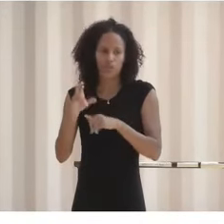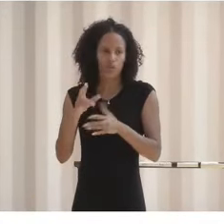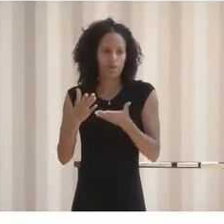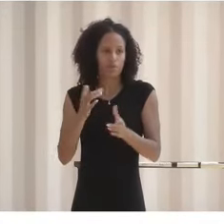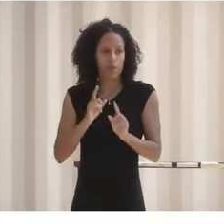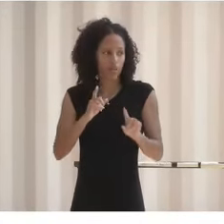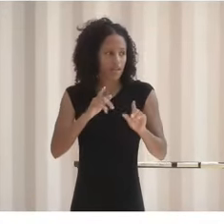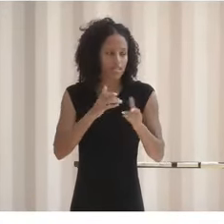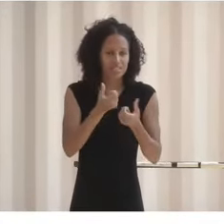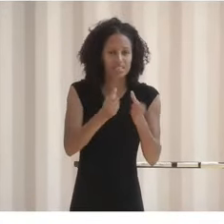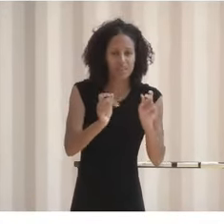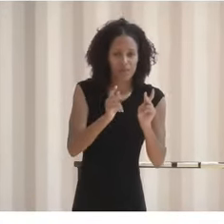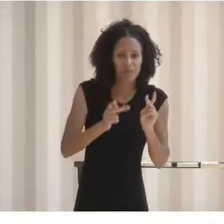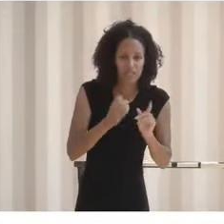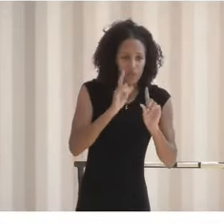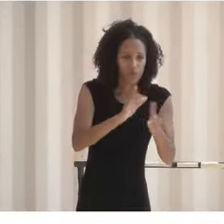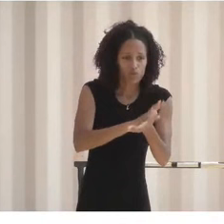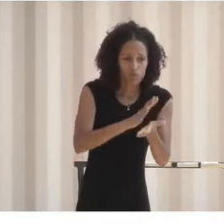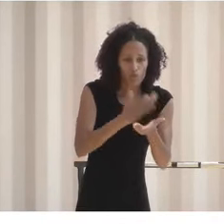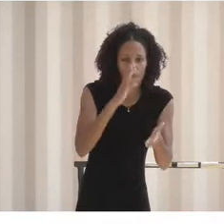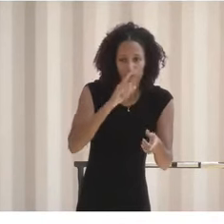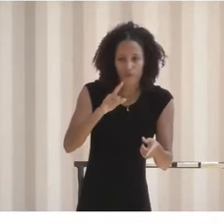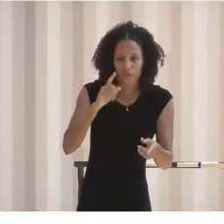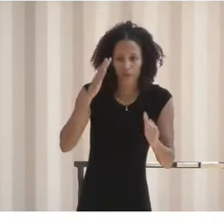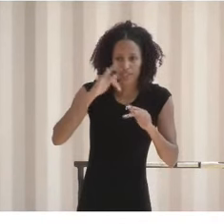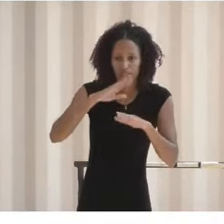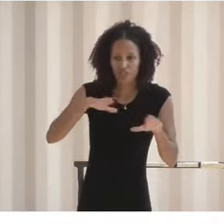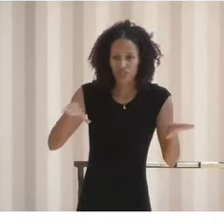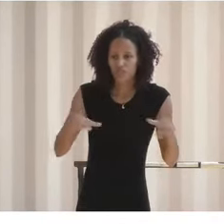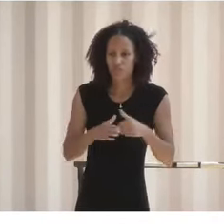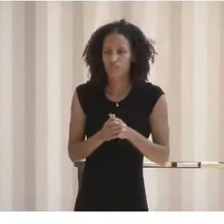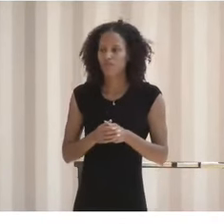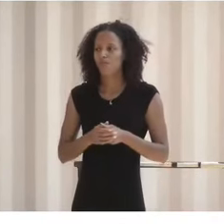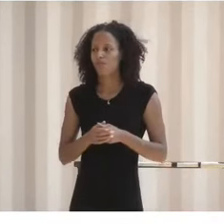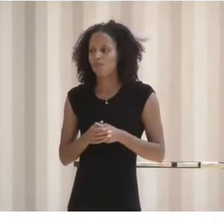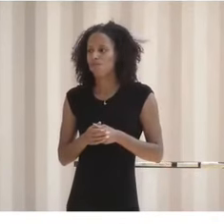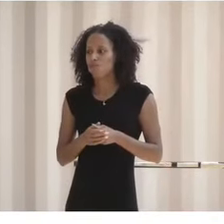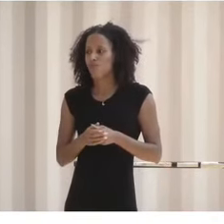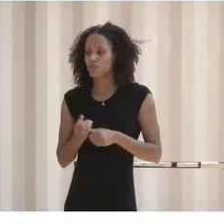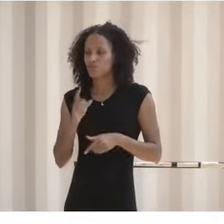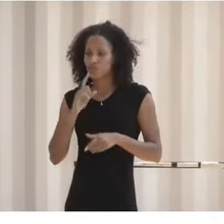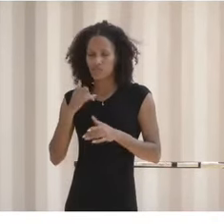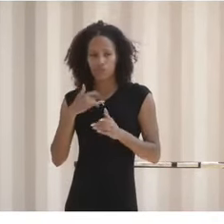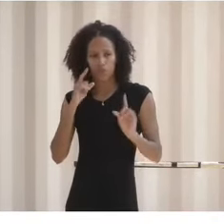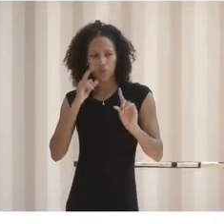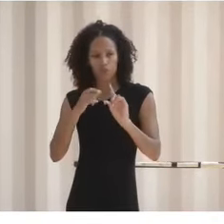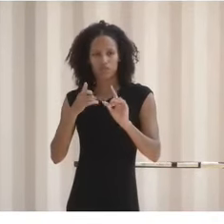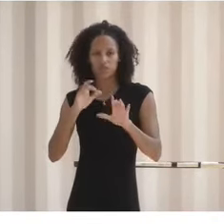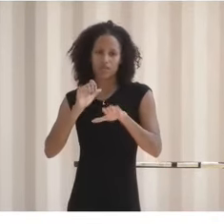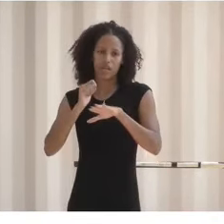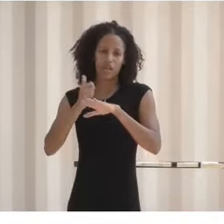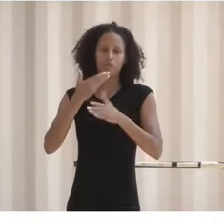for their children, so that we do not have more cattle and sheep in the ecosystem where it's already